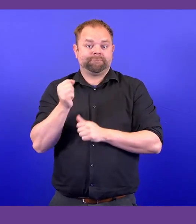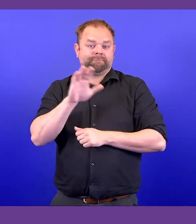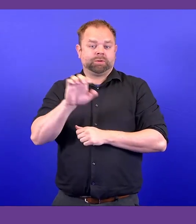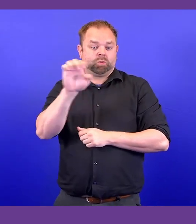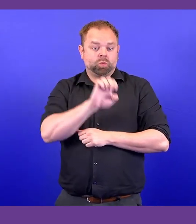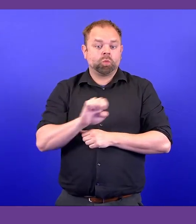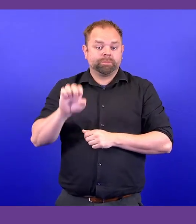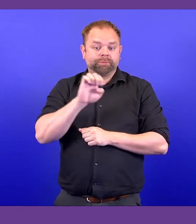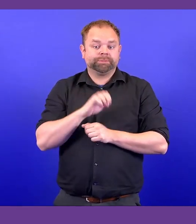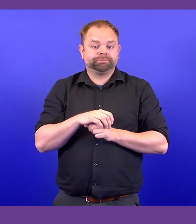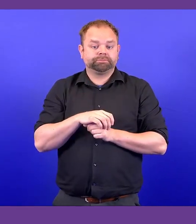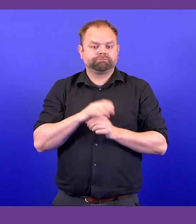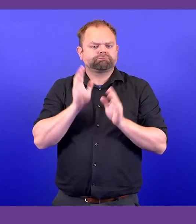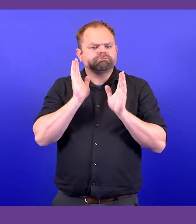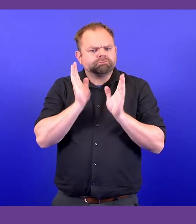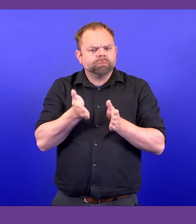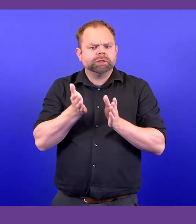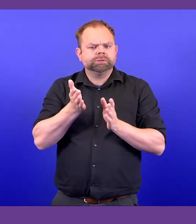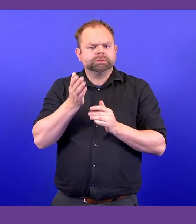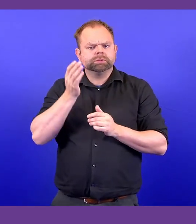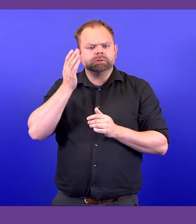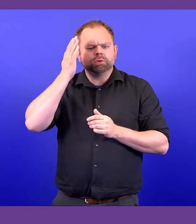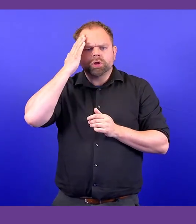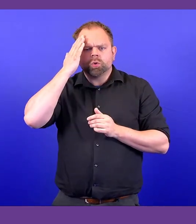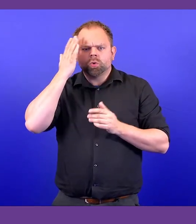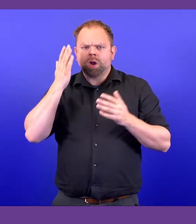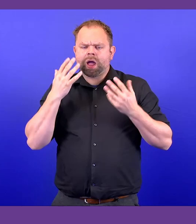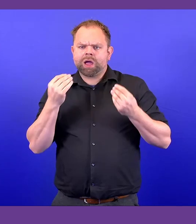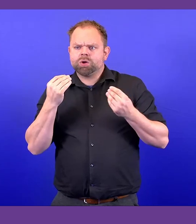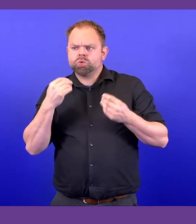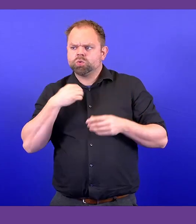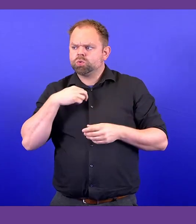Mobility is about being independent and connecting people.